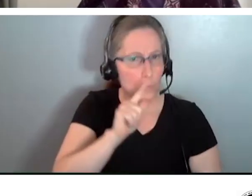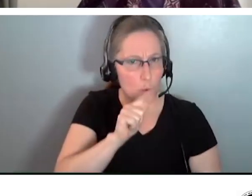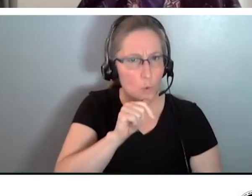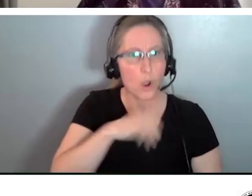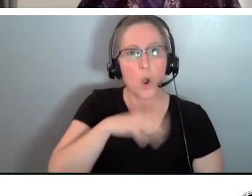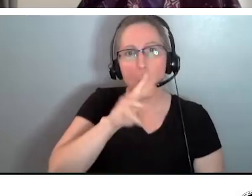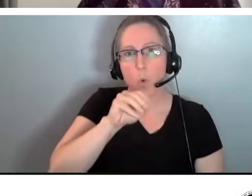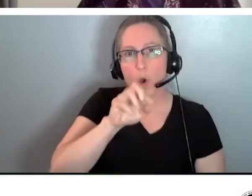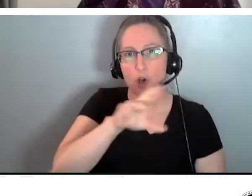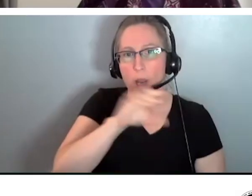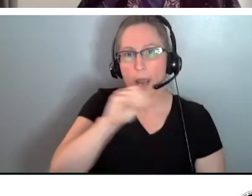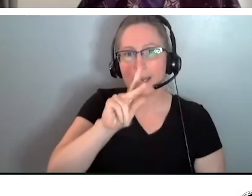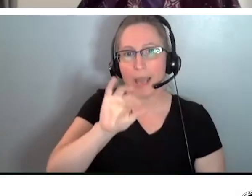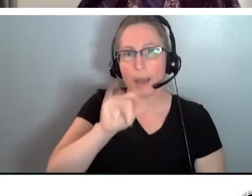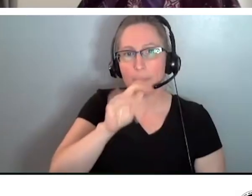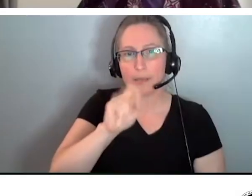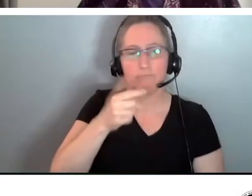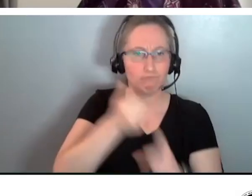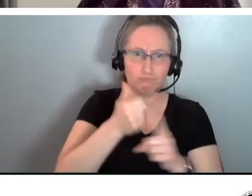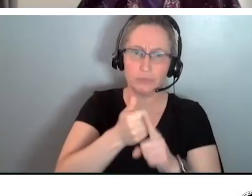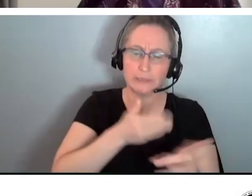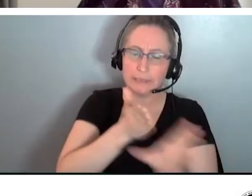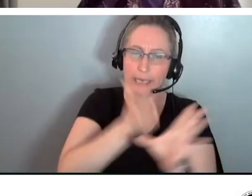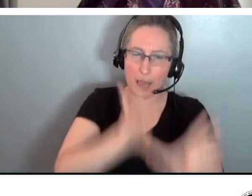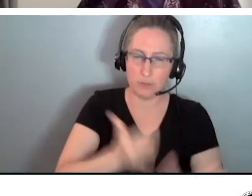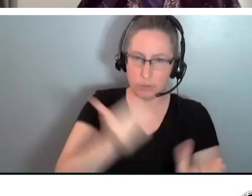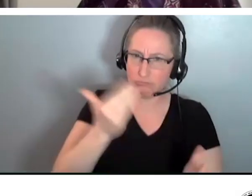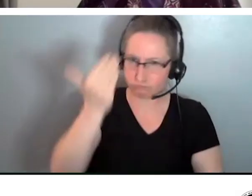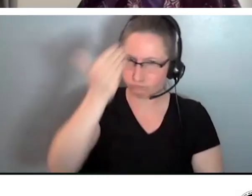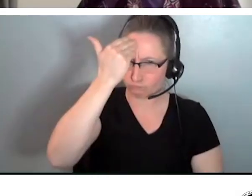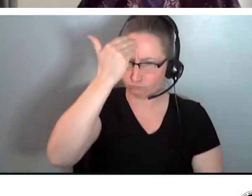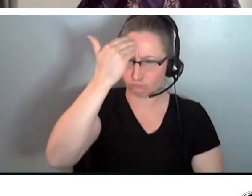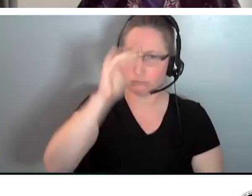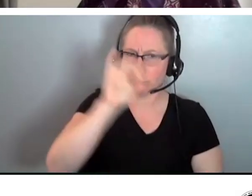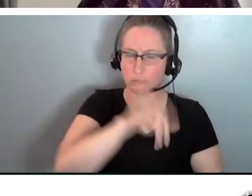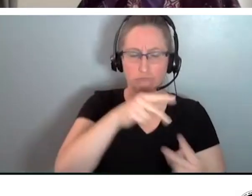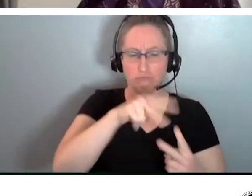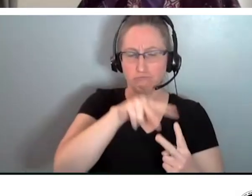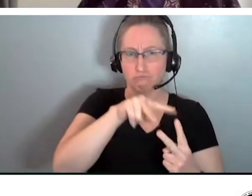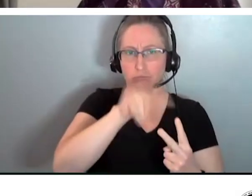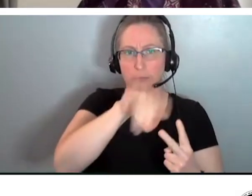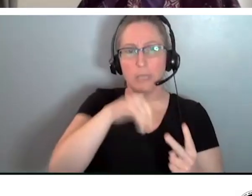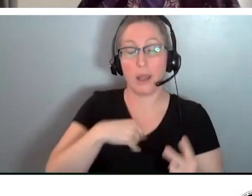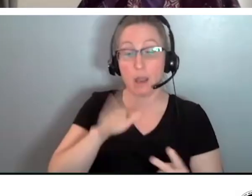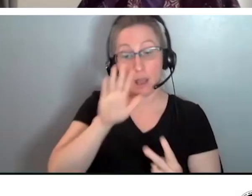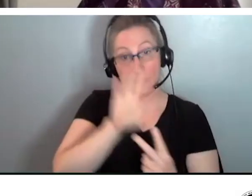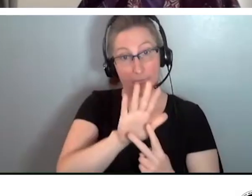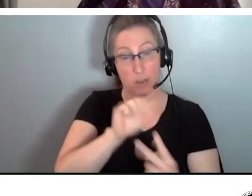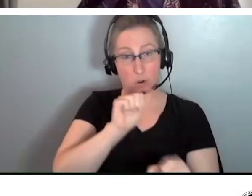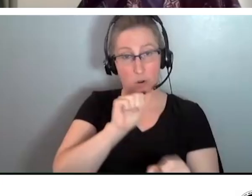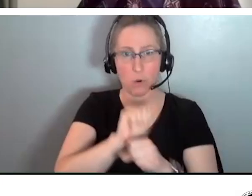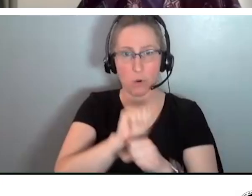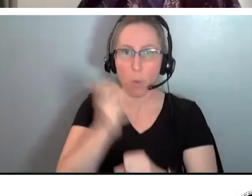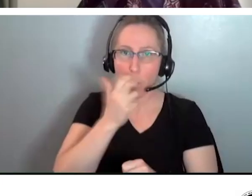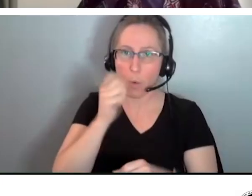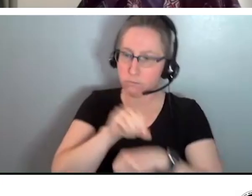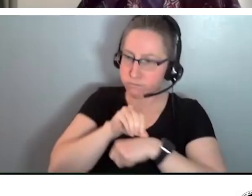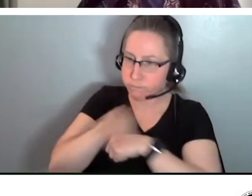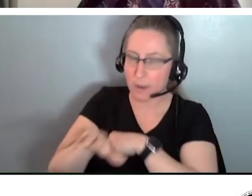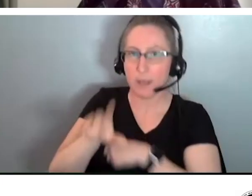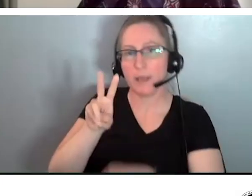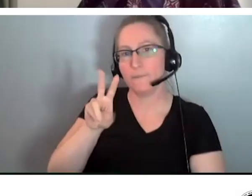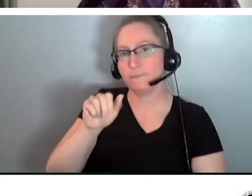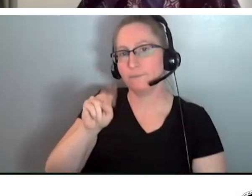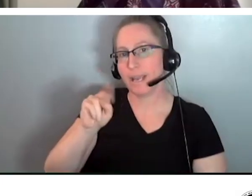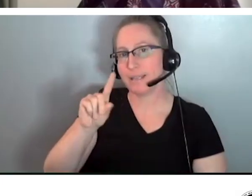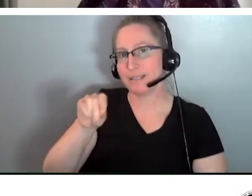Kaplan, renowned psychologists. Their work was very, very much influencing Van